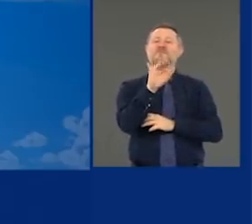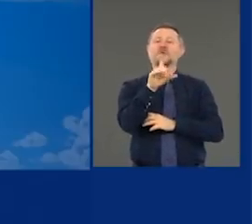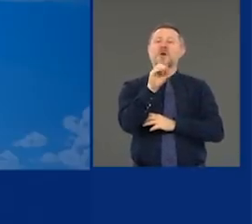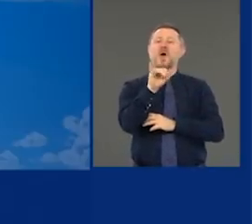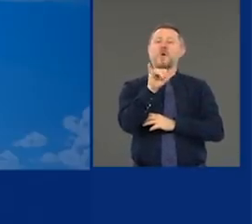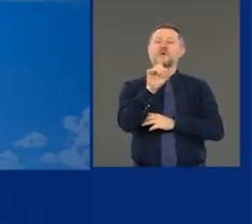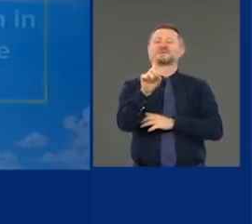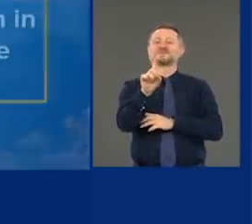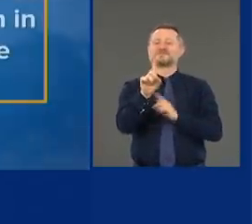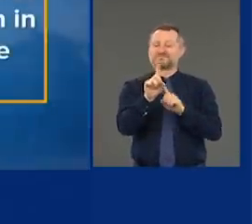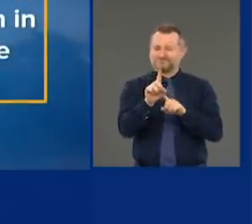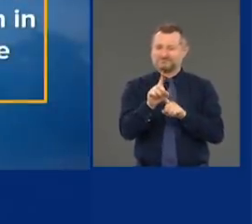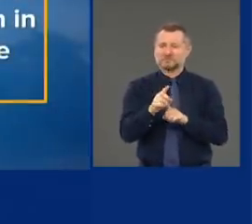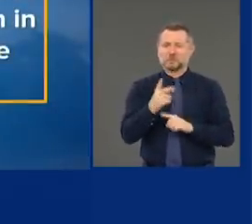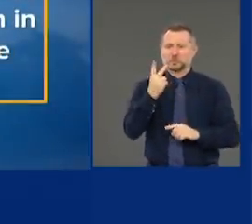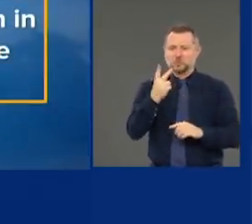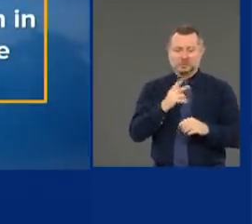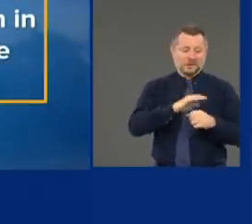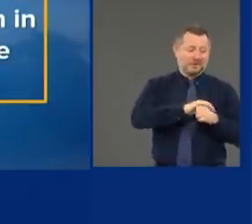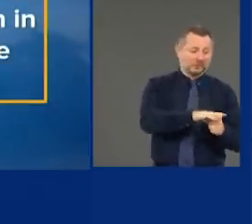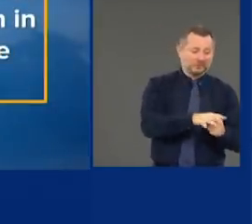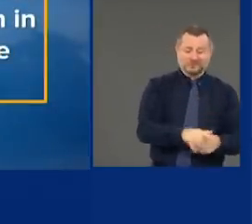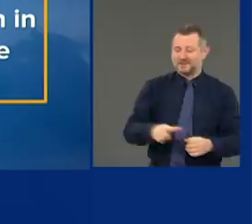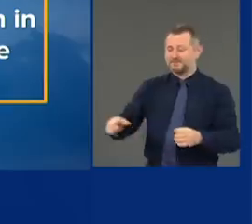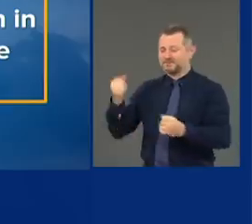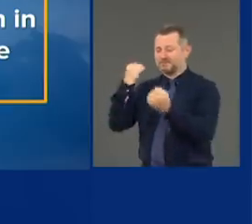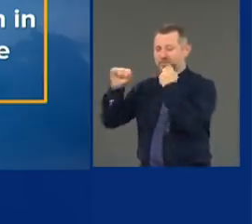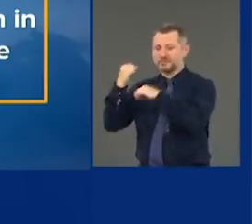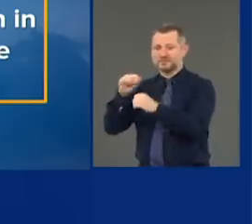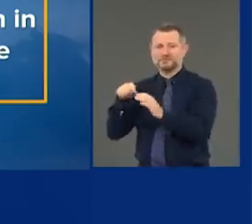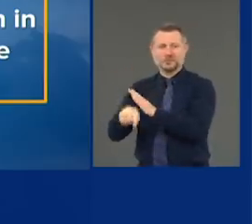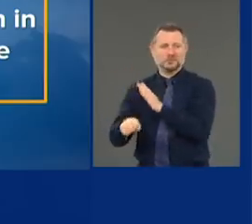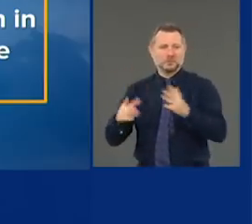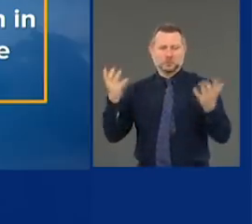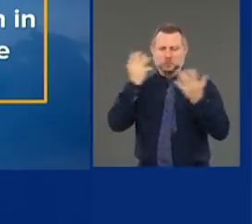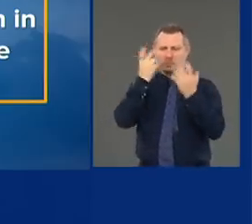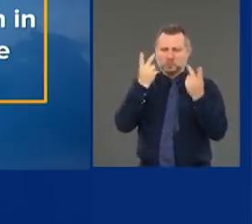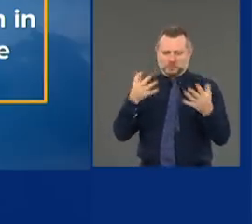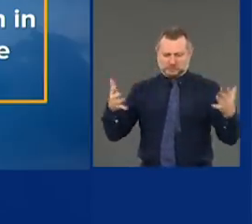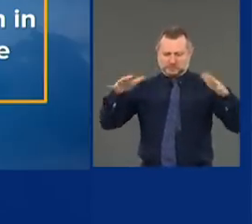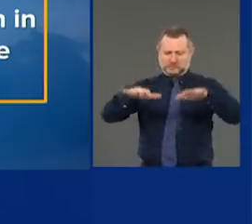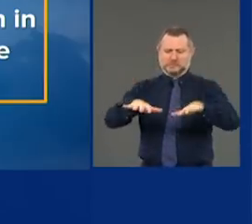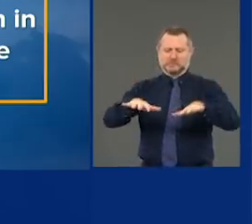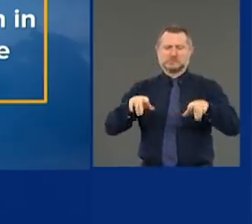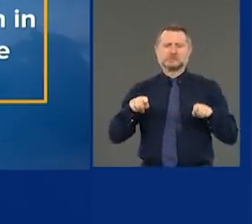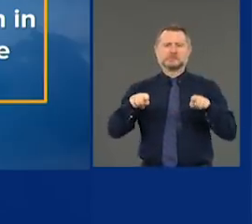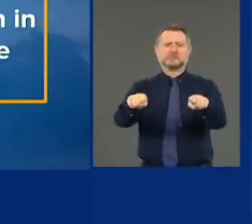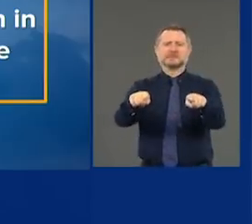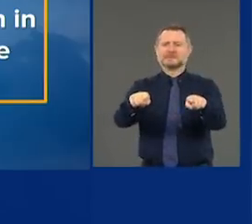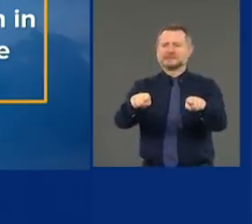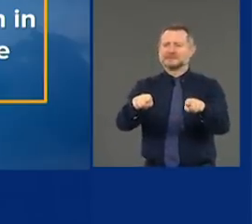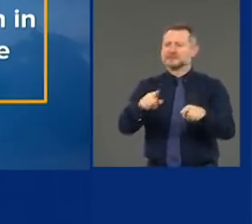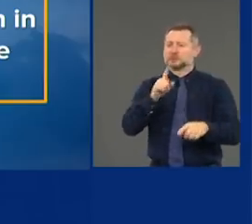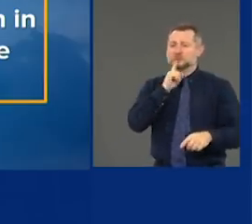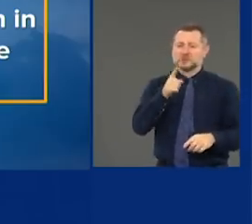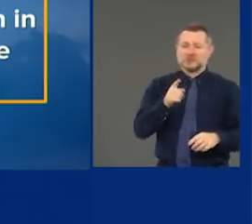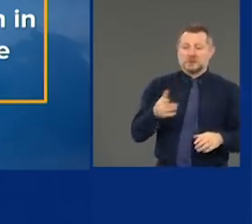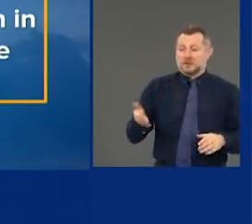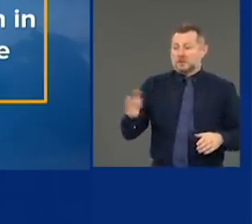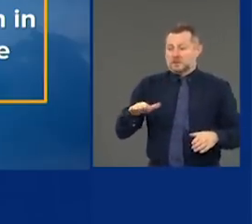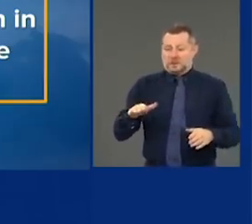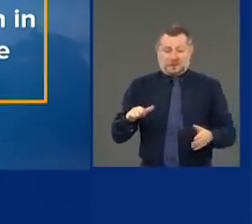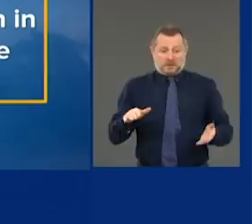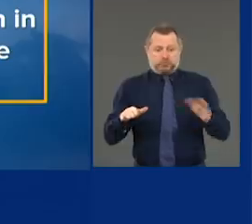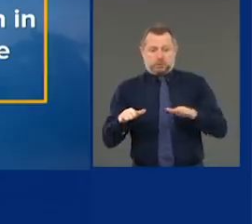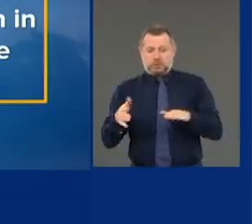situations simultaneously. And in many ways, they both then compound each other, right? It's not just the